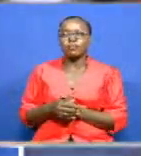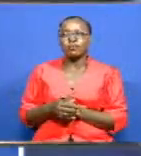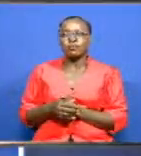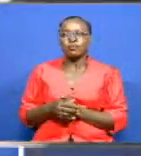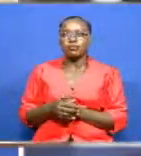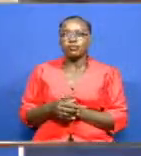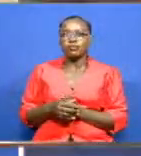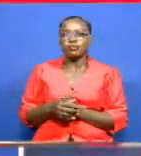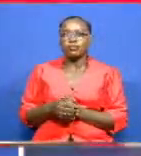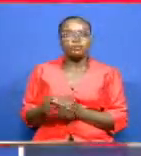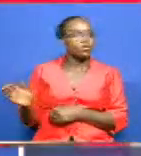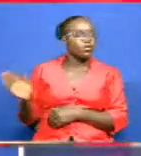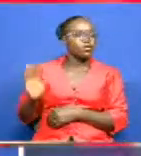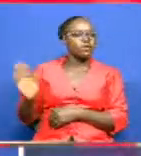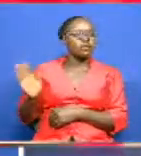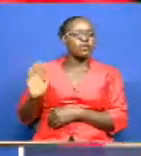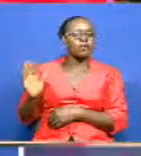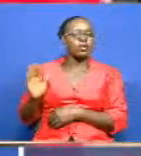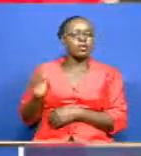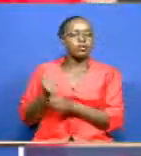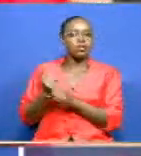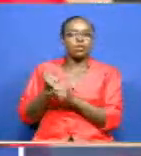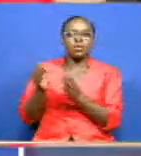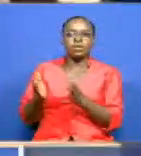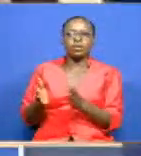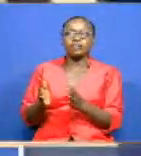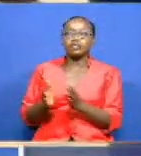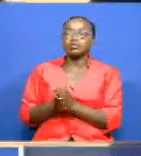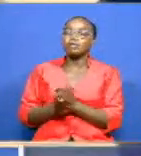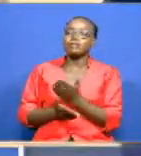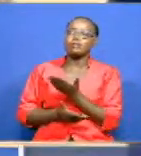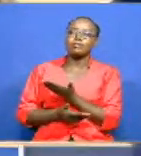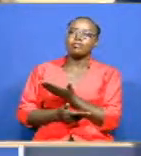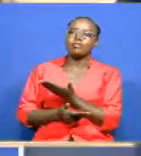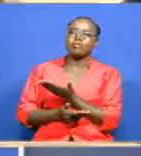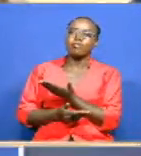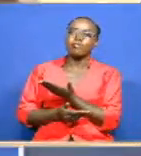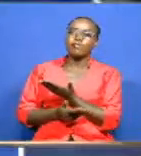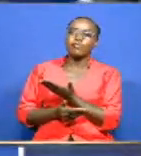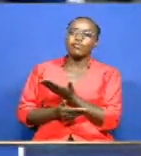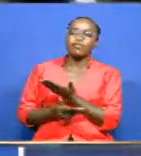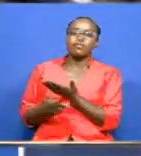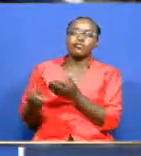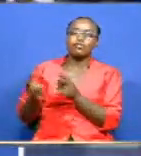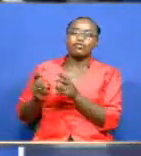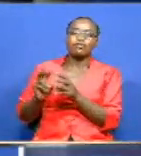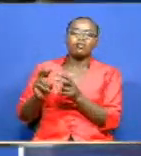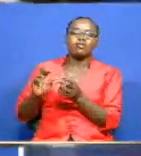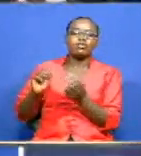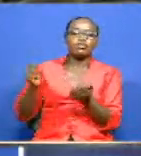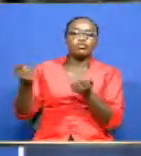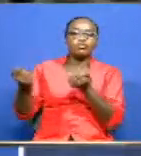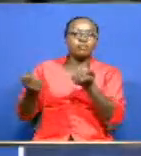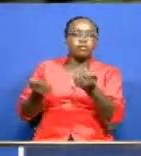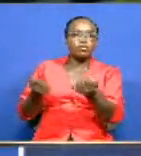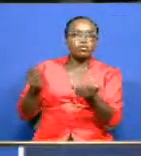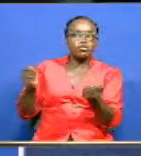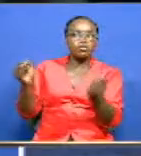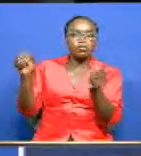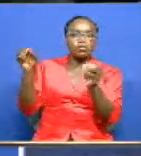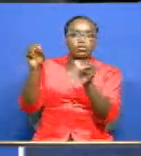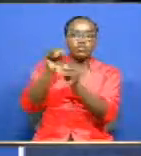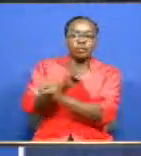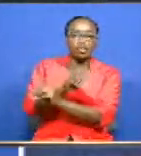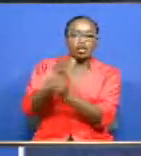then bid farewell to his colleagues. And after the number plate of his vehicle is changed, he boards